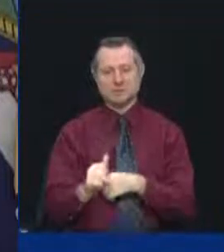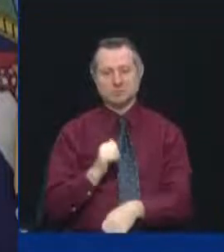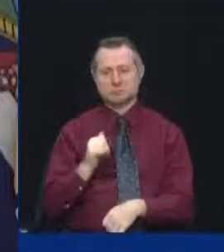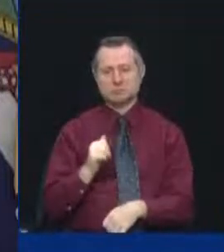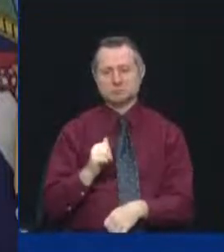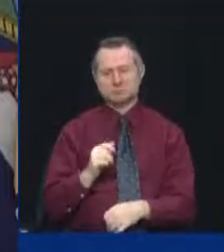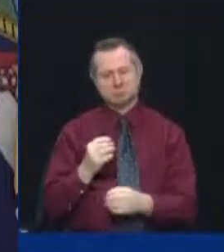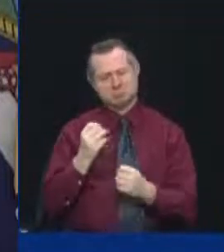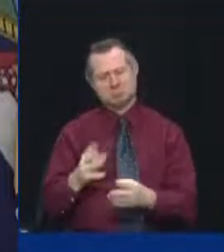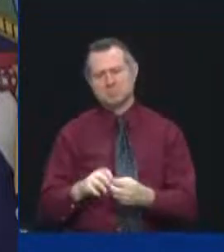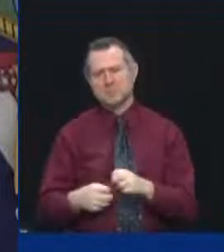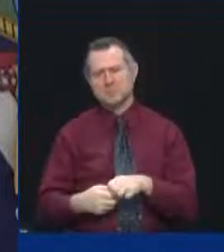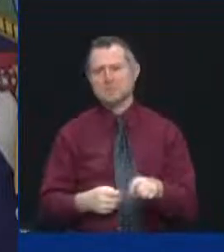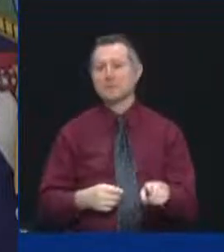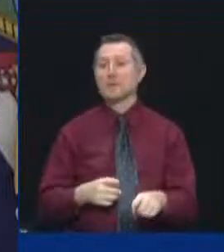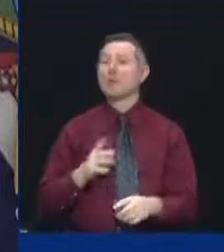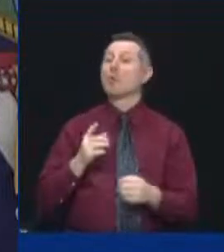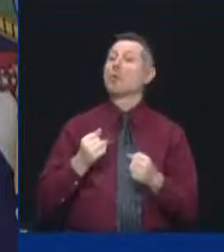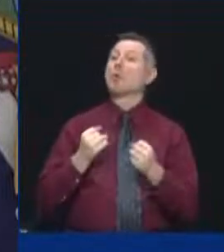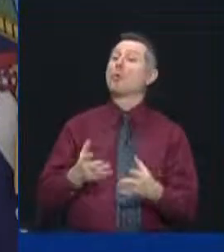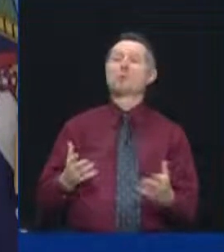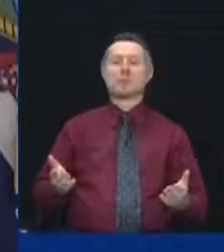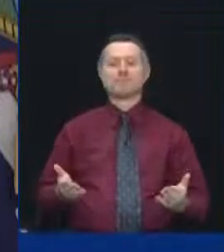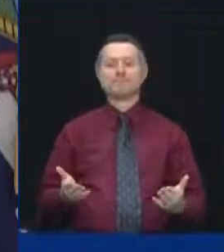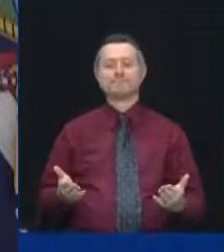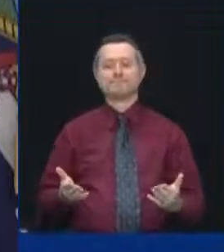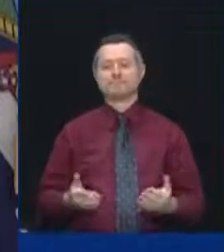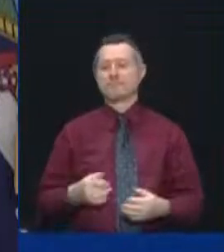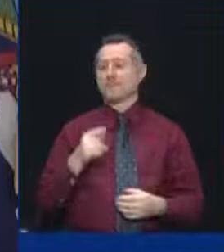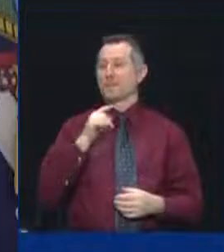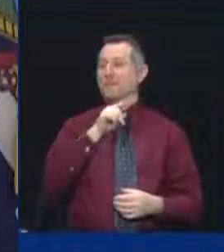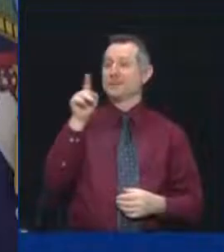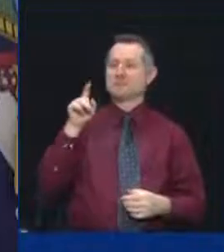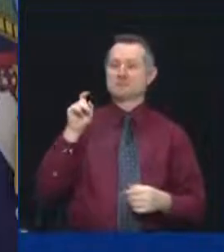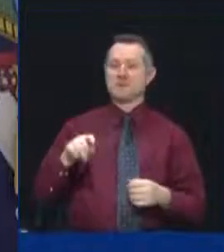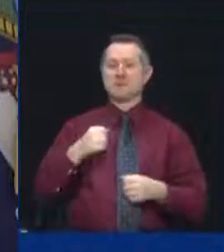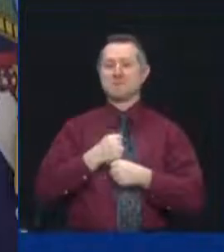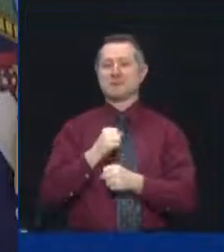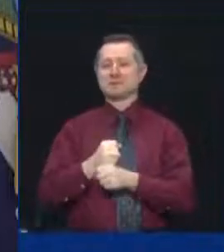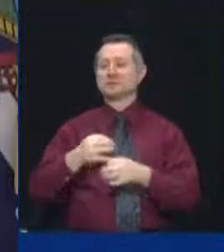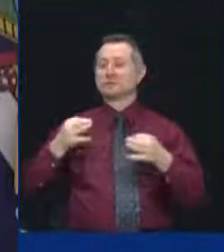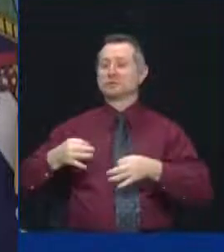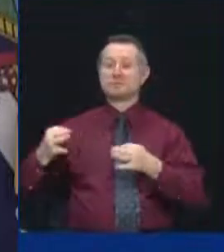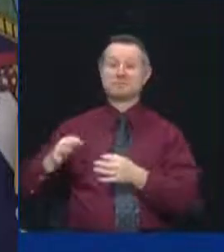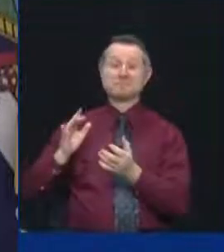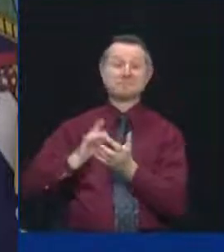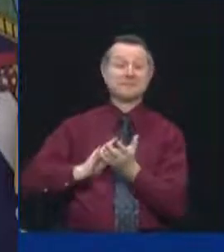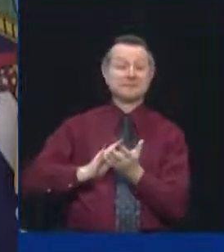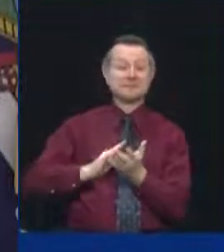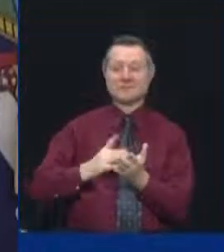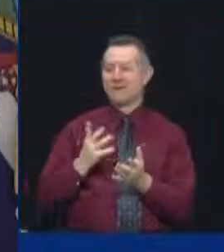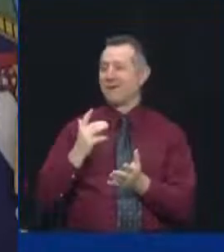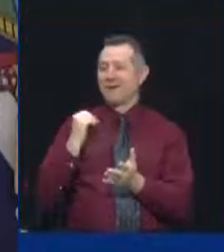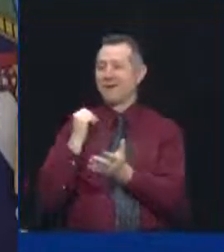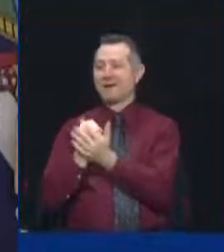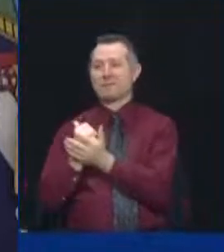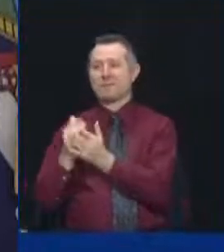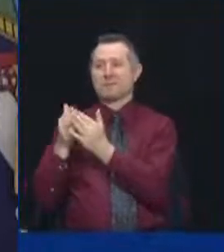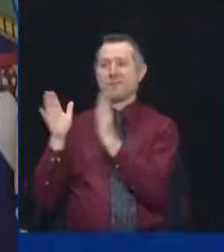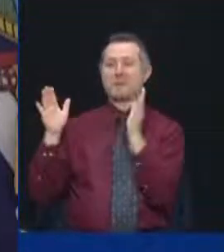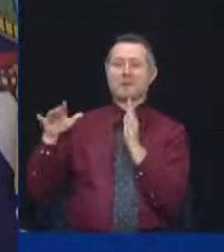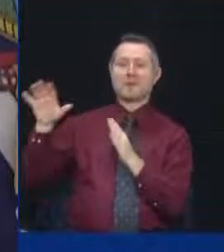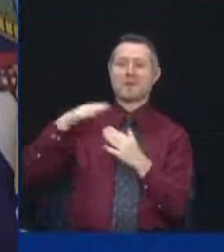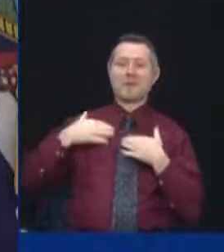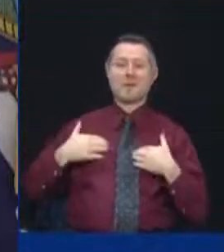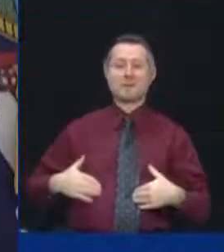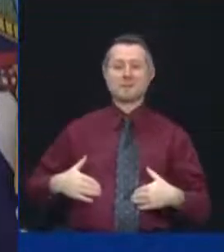you chill medical decisions that are made in the best interest of public health when you